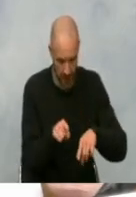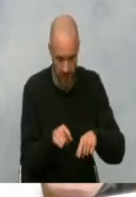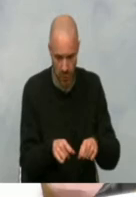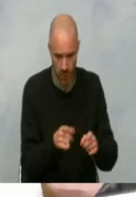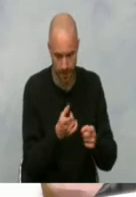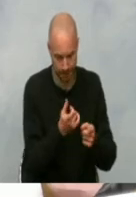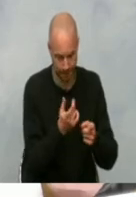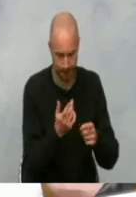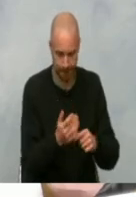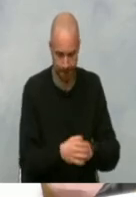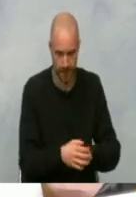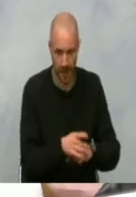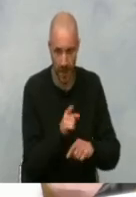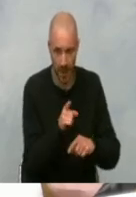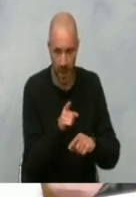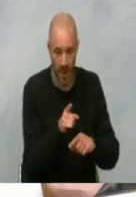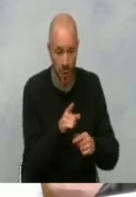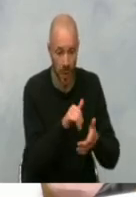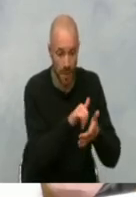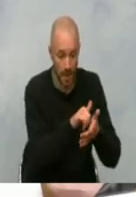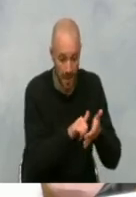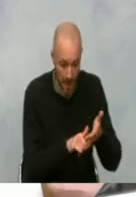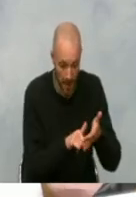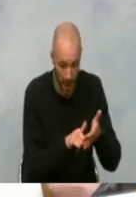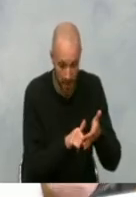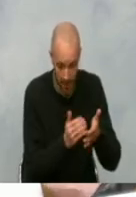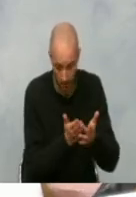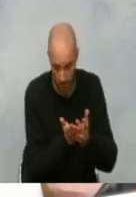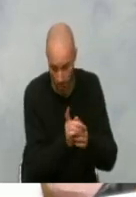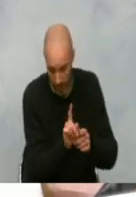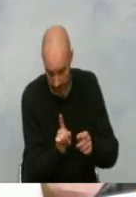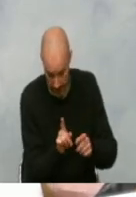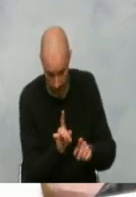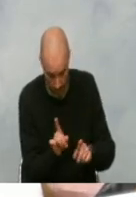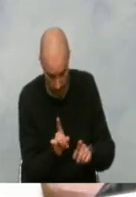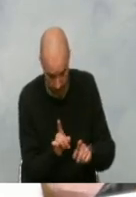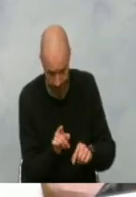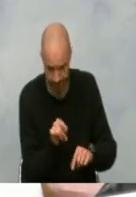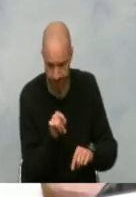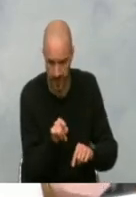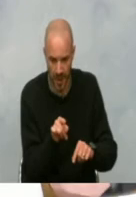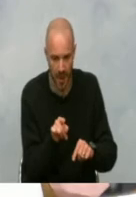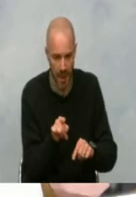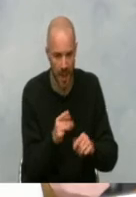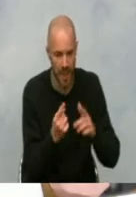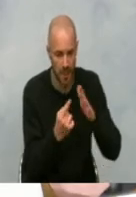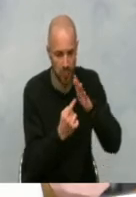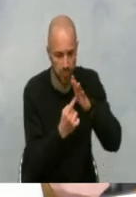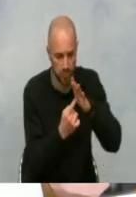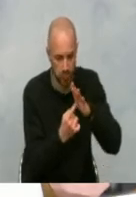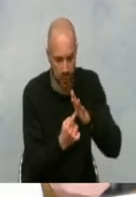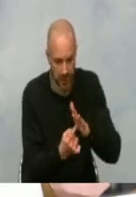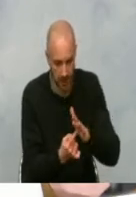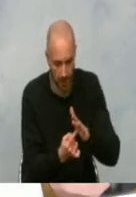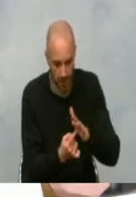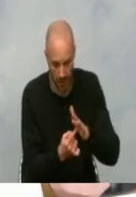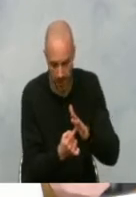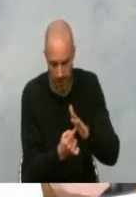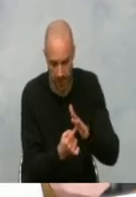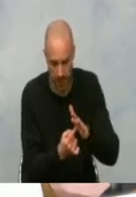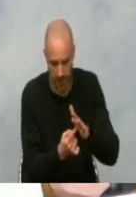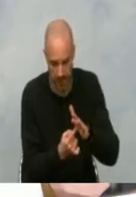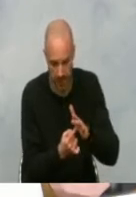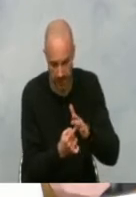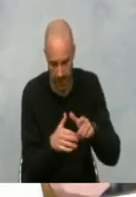deals. What the paper goes through after that is the principles behind the implementation of this service